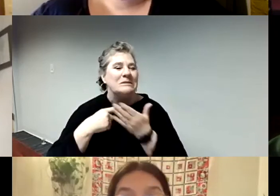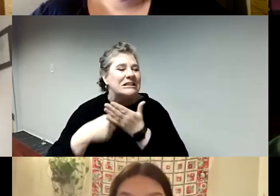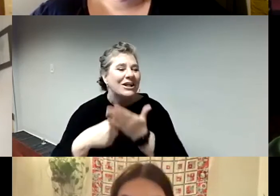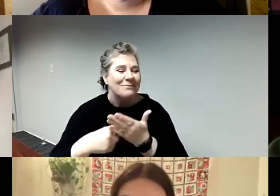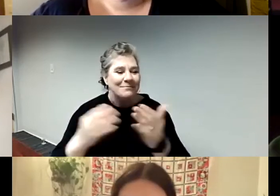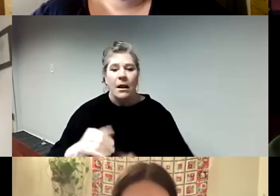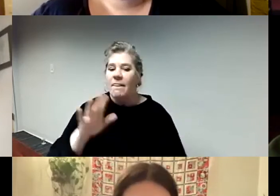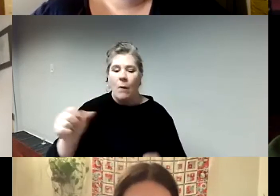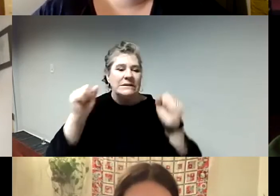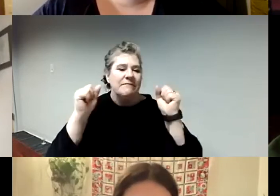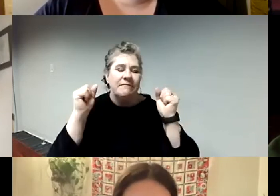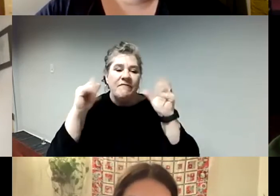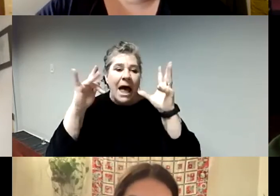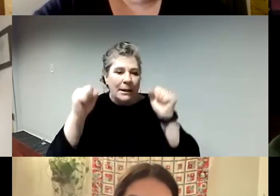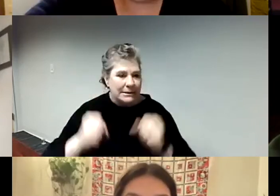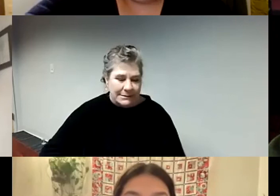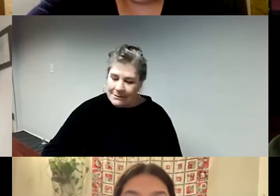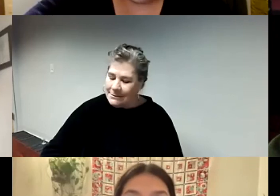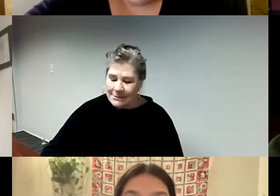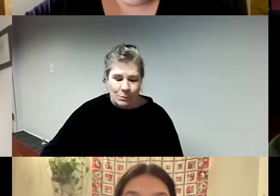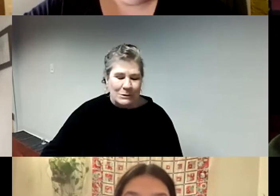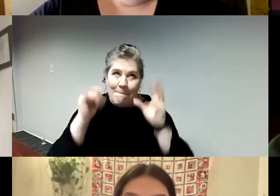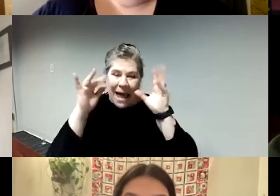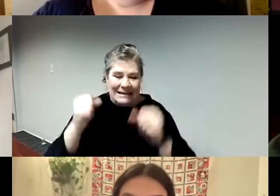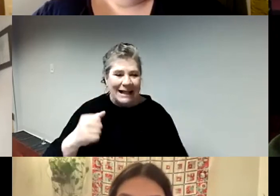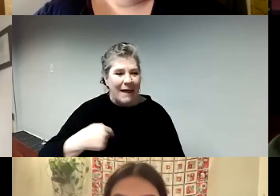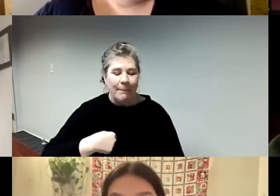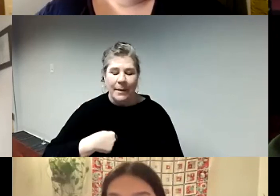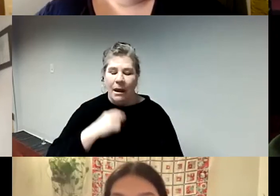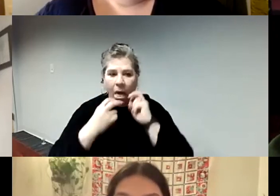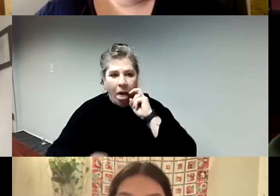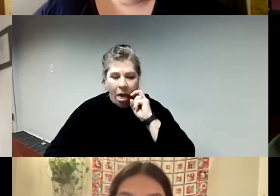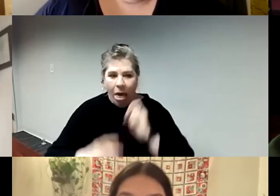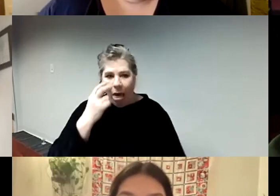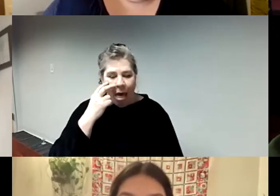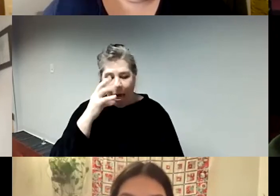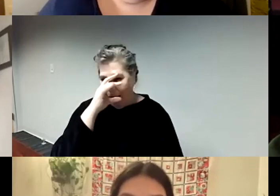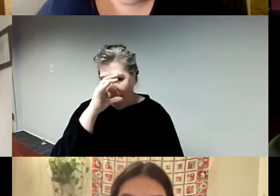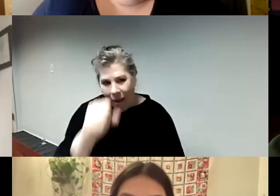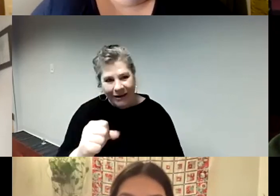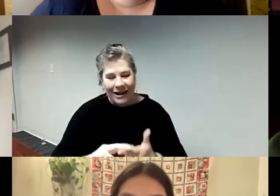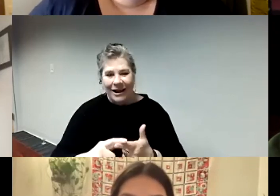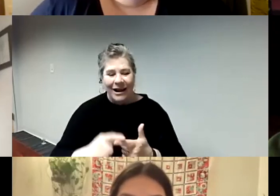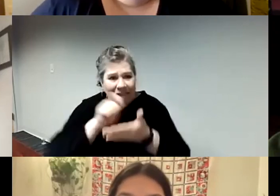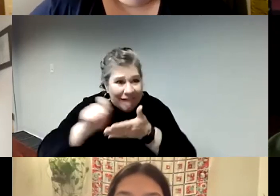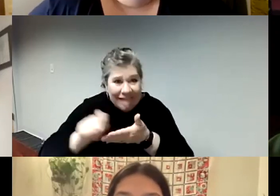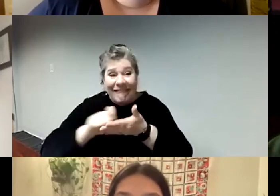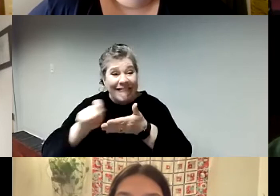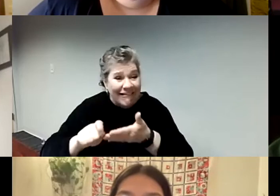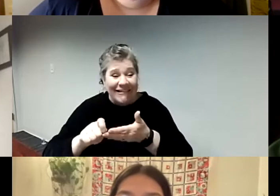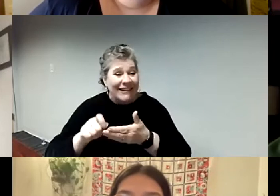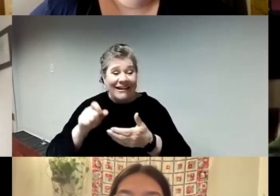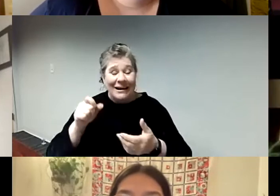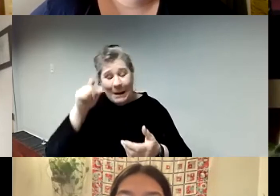That was fabulous. That was amazing. If you're like me, you're just like rapid fire taking notes.